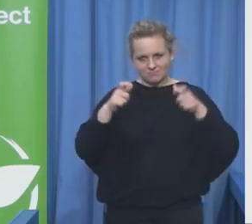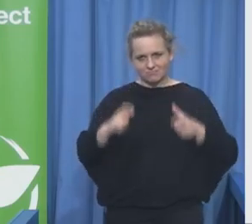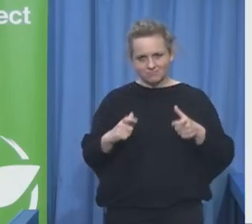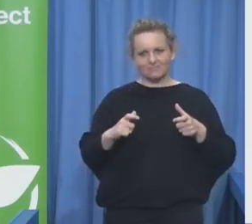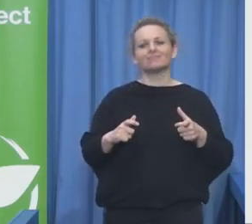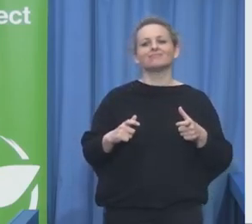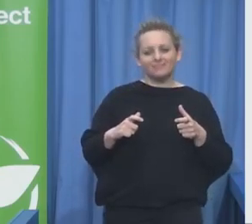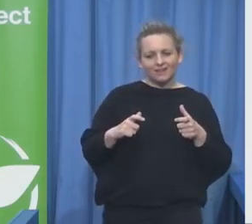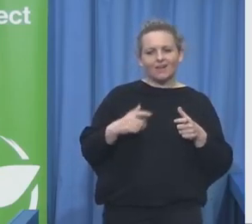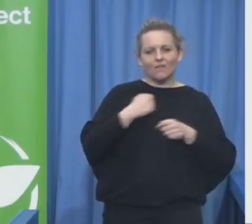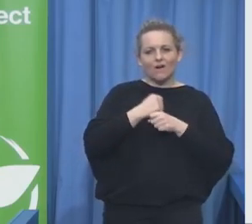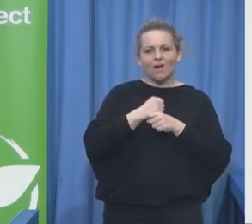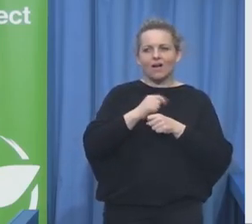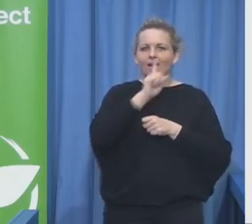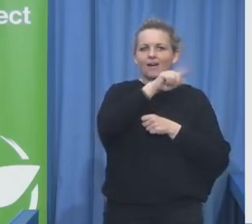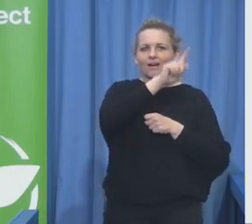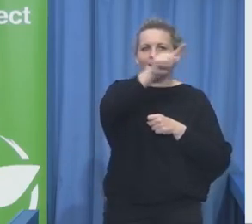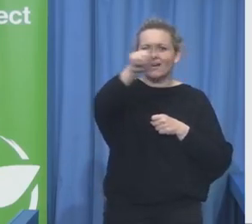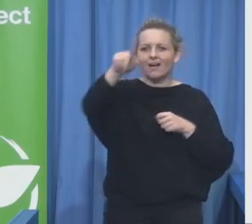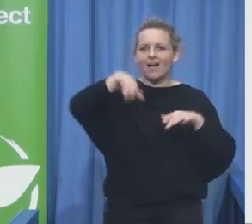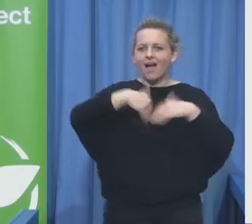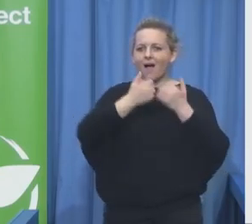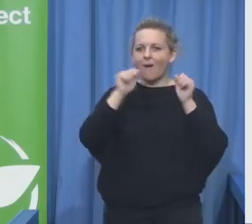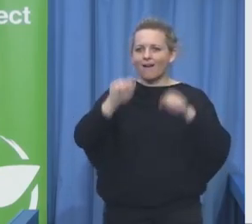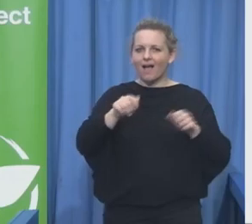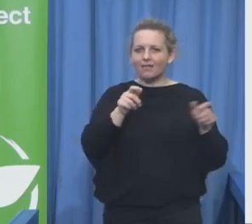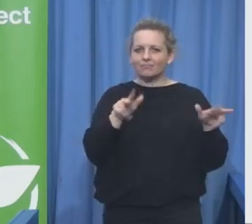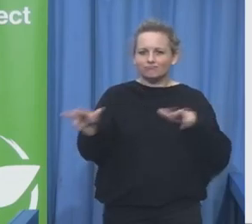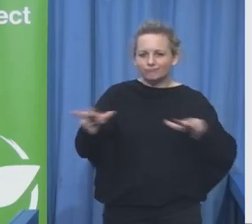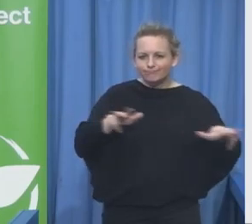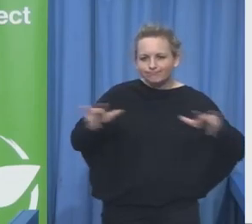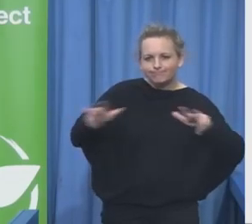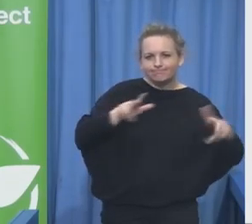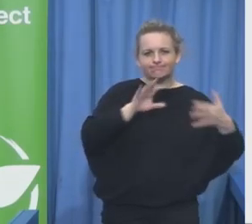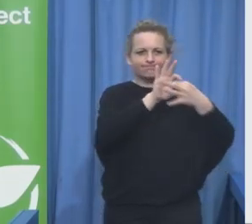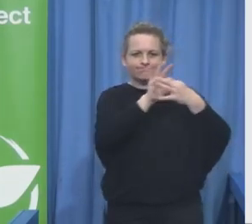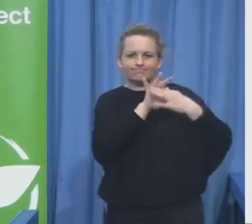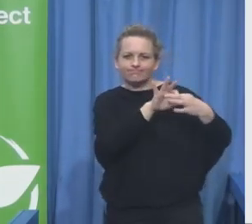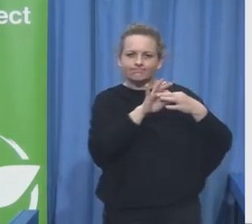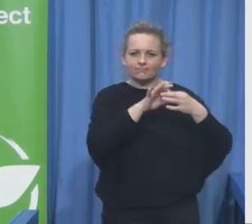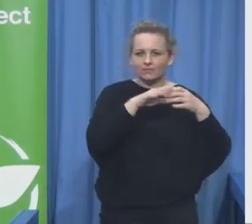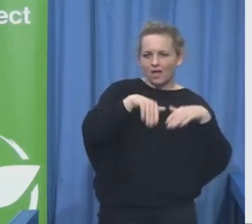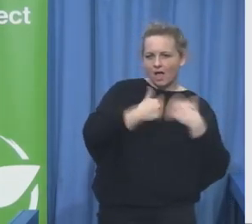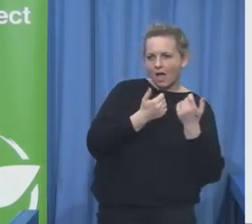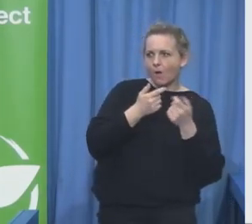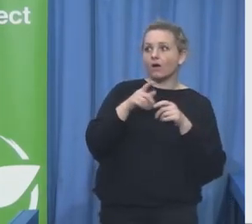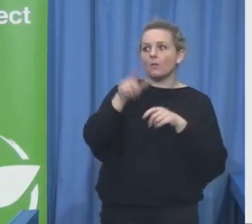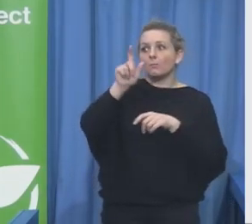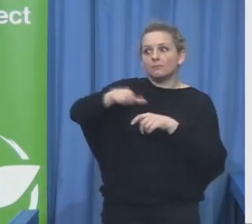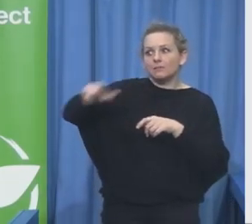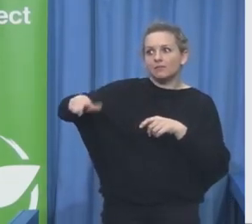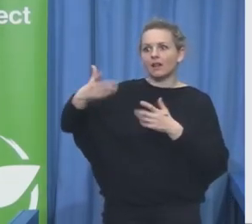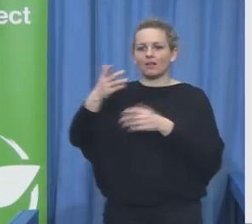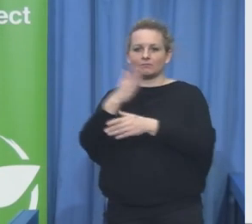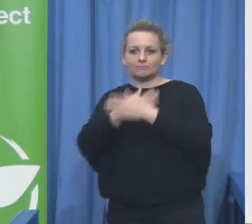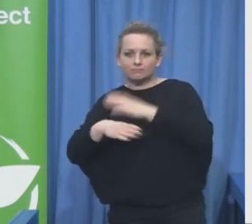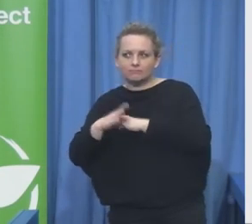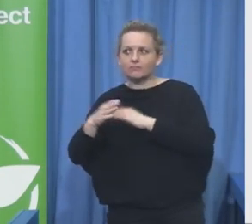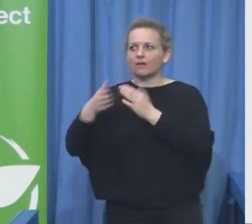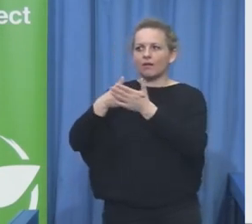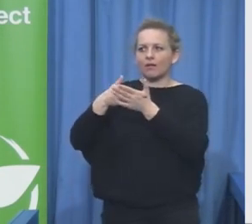disability confident or to start their journey. So looking at your recruitment practices, are there any barriers to your recruitment processes, and